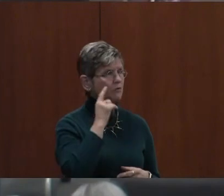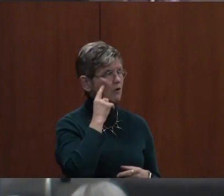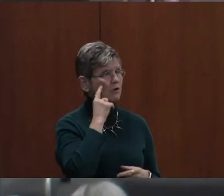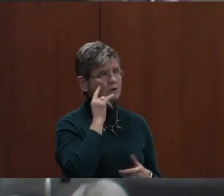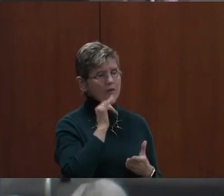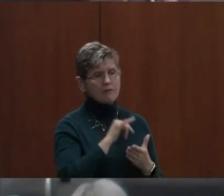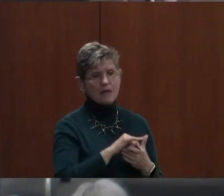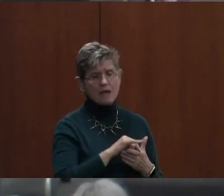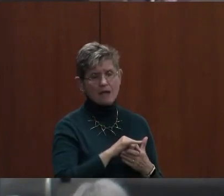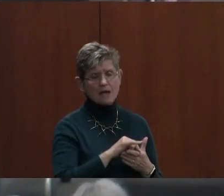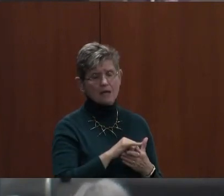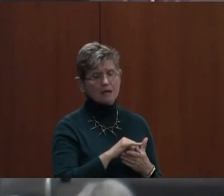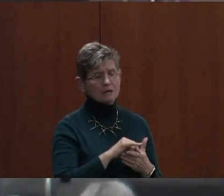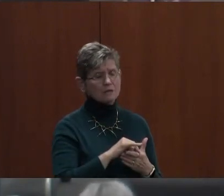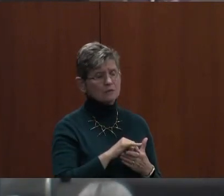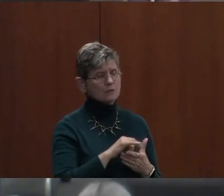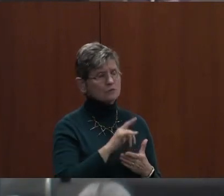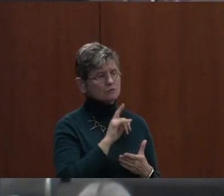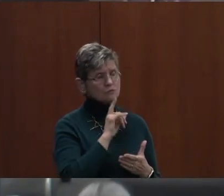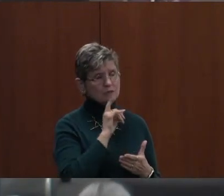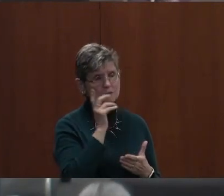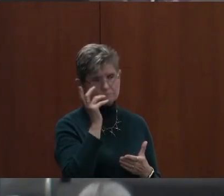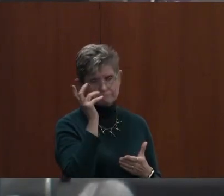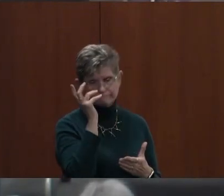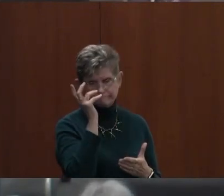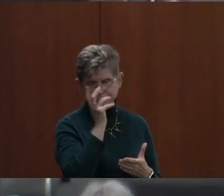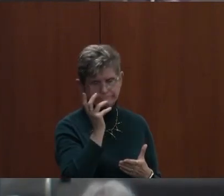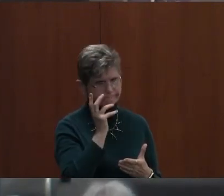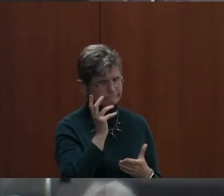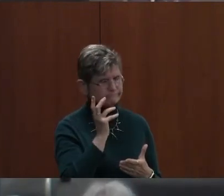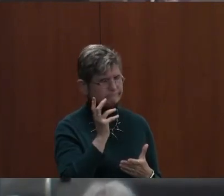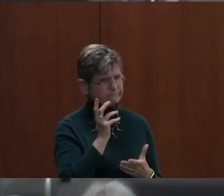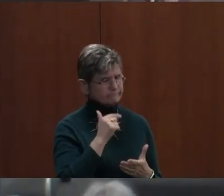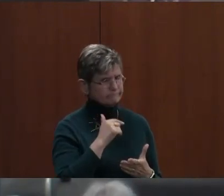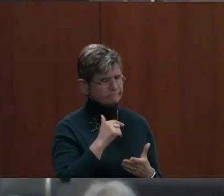was very enlightening.